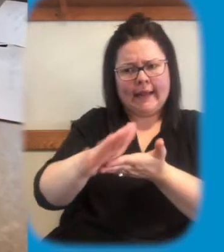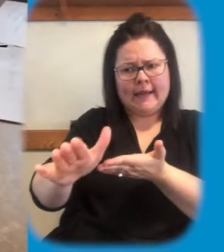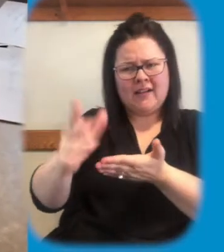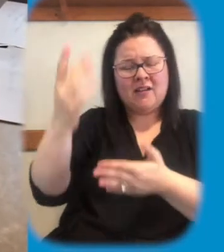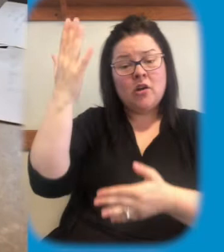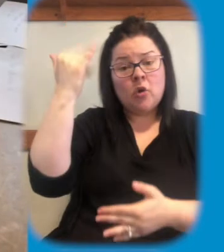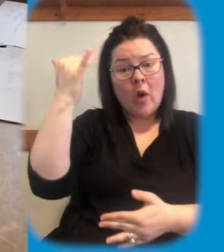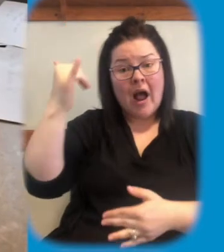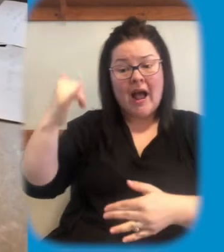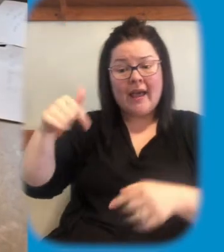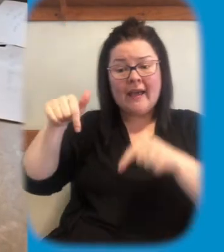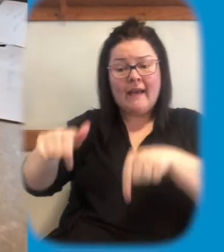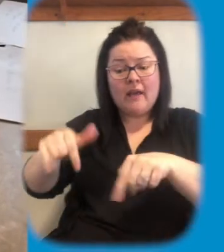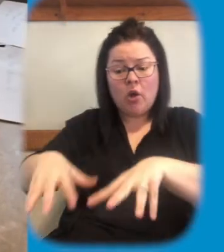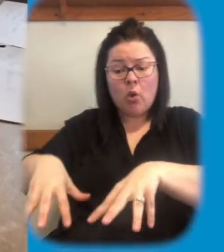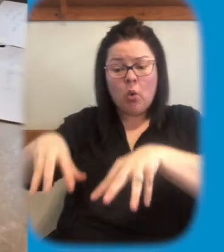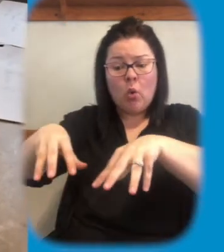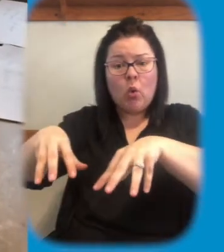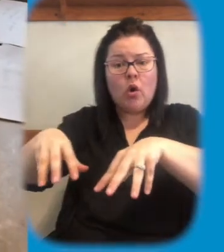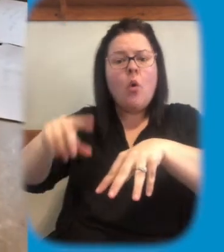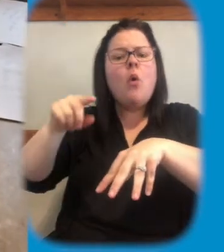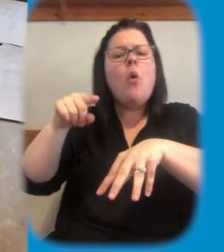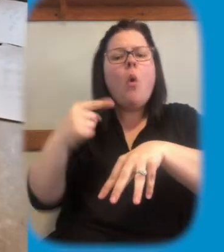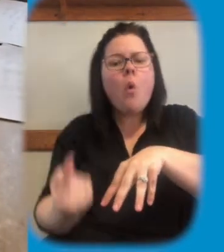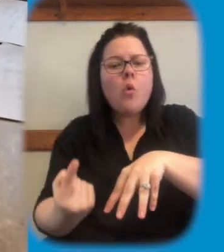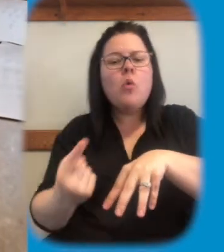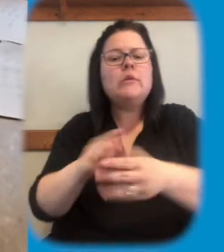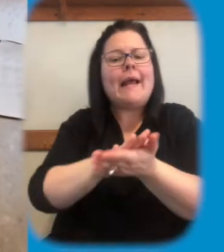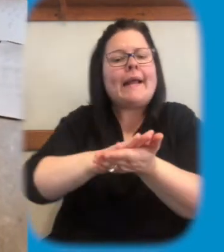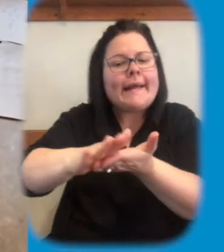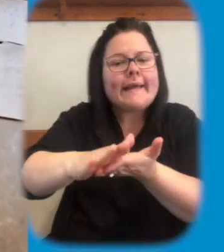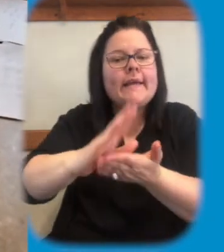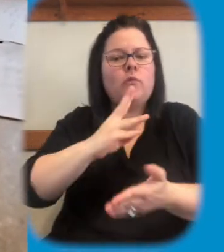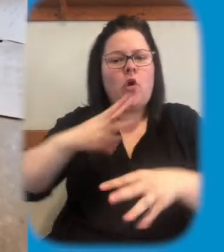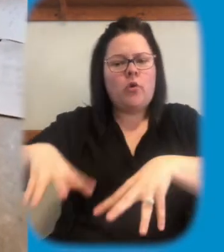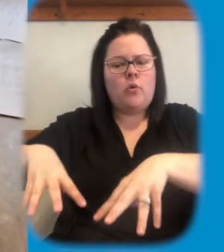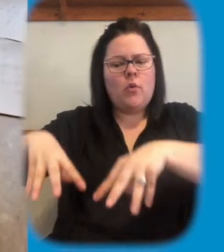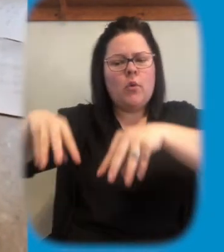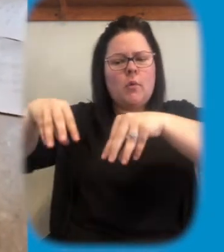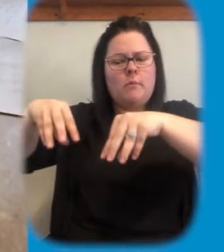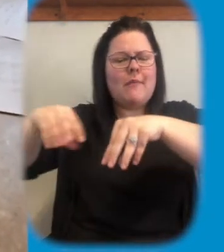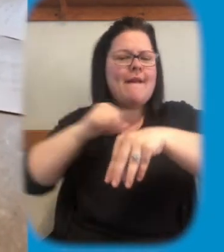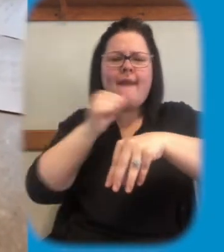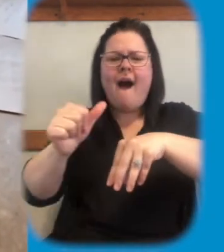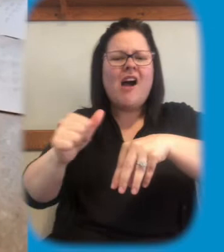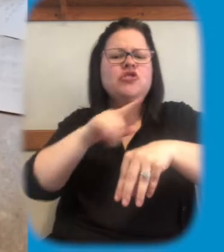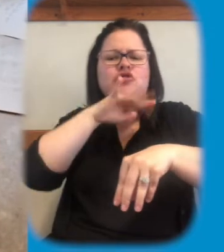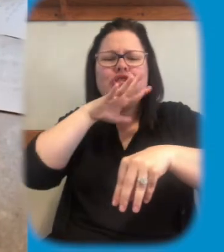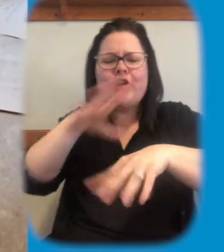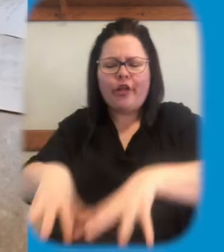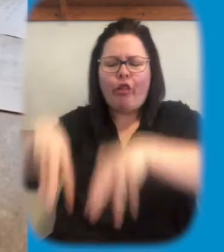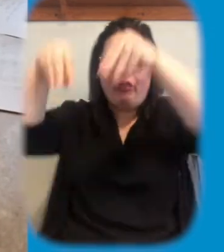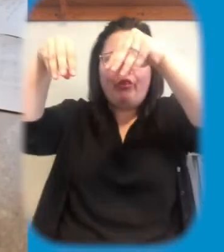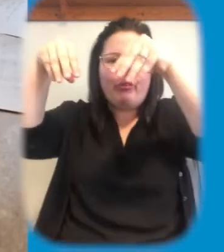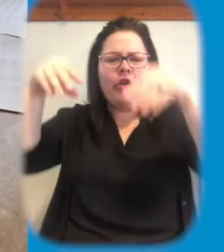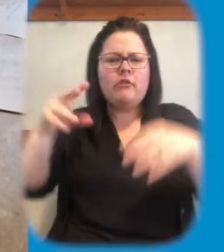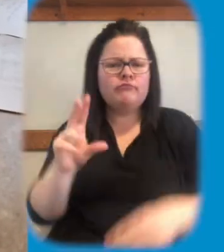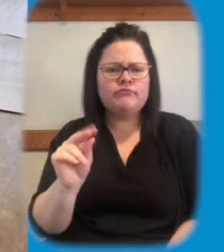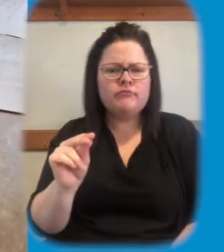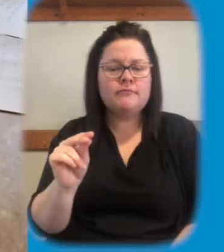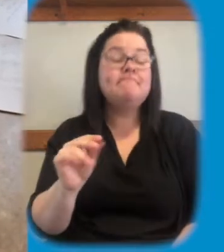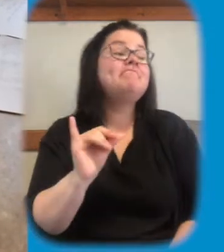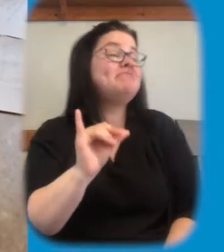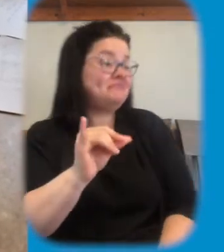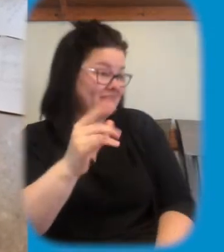I don't think the dirt will evaporate with the water. But we don't know for sure, so that would be something that we need